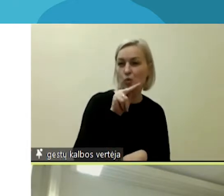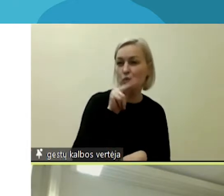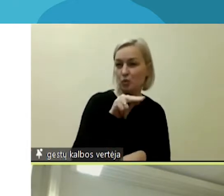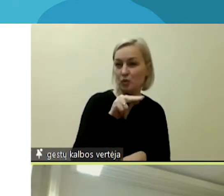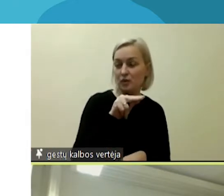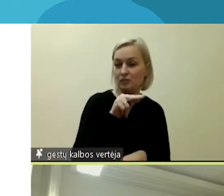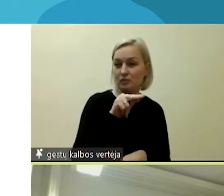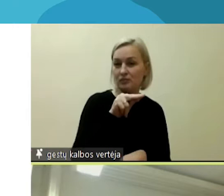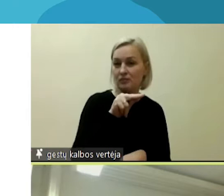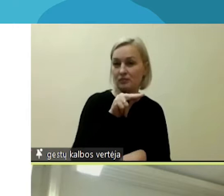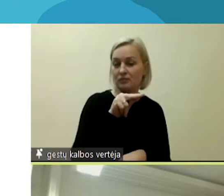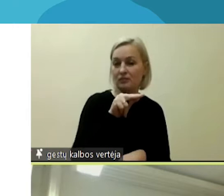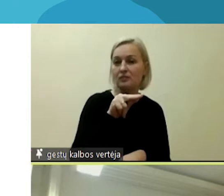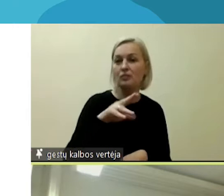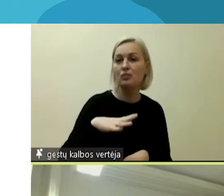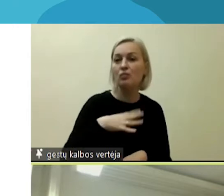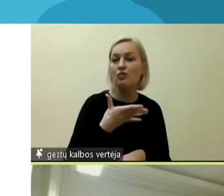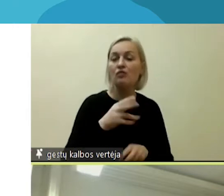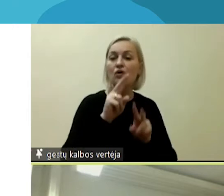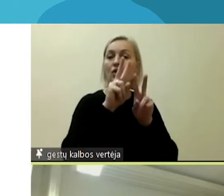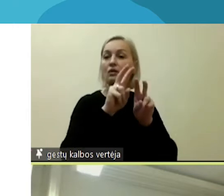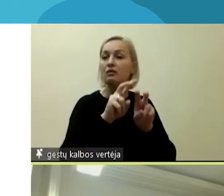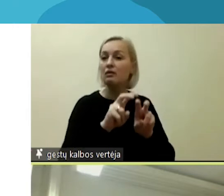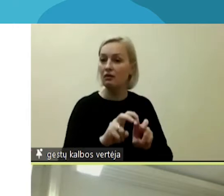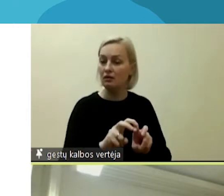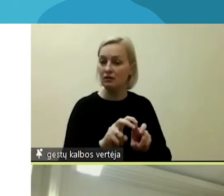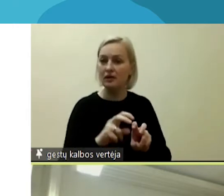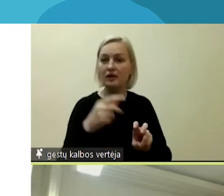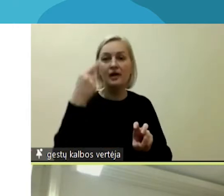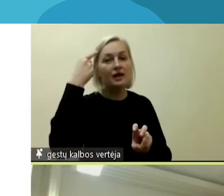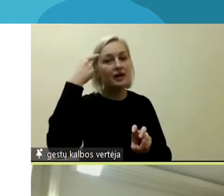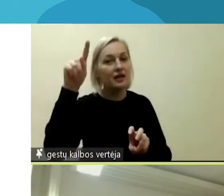we have time. Dedicated chiefs commissioner ends.